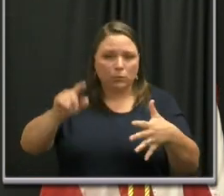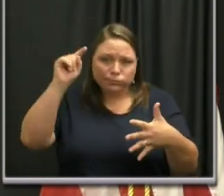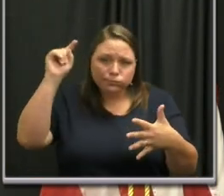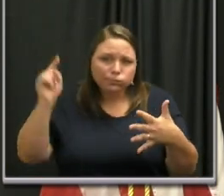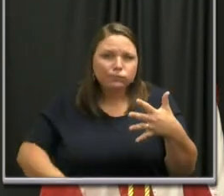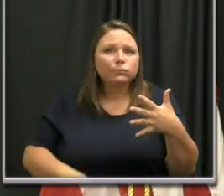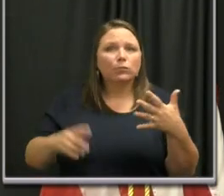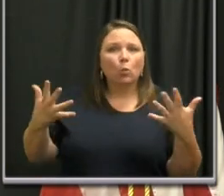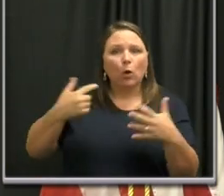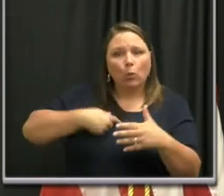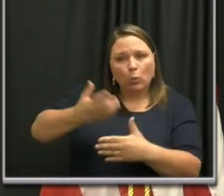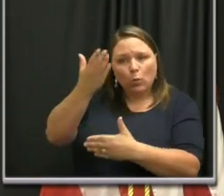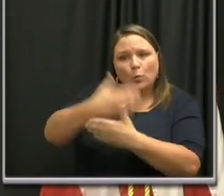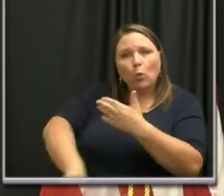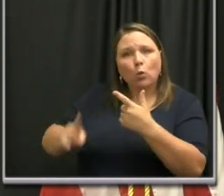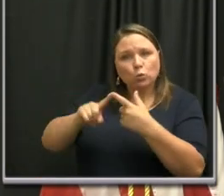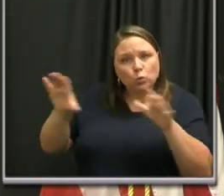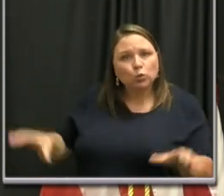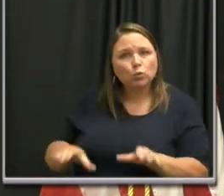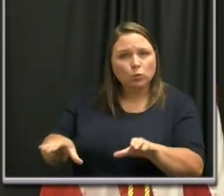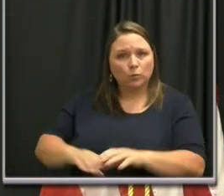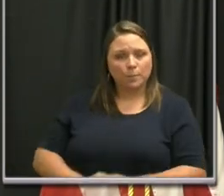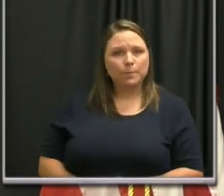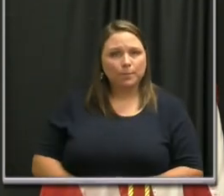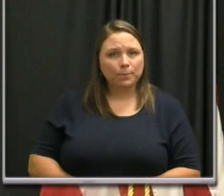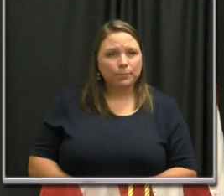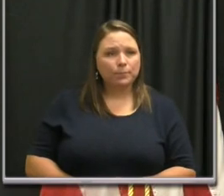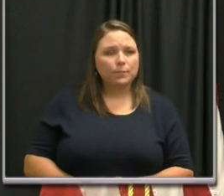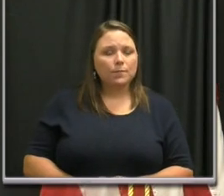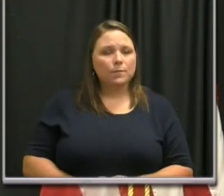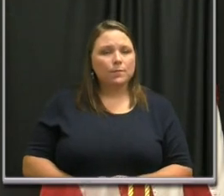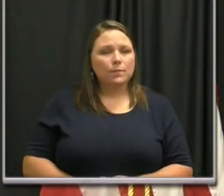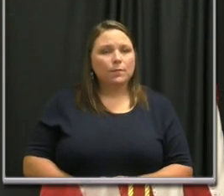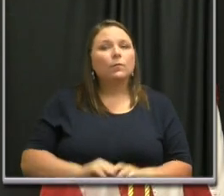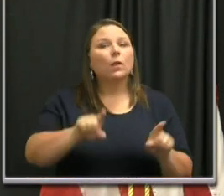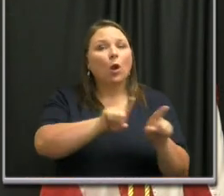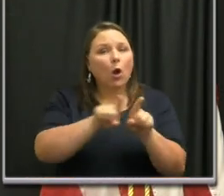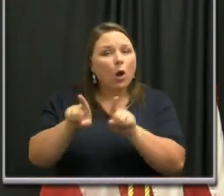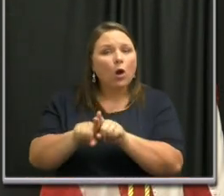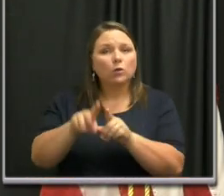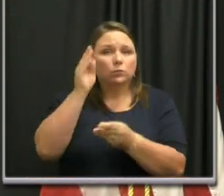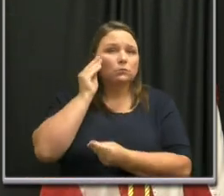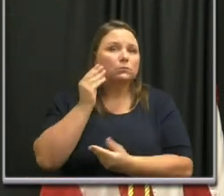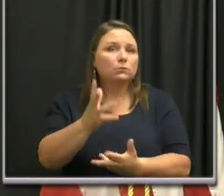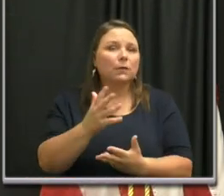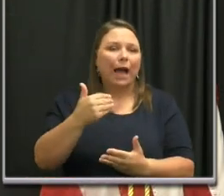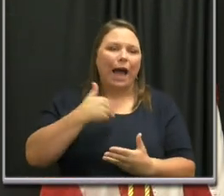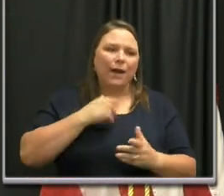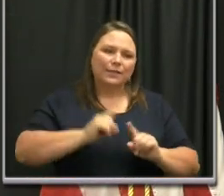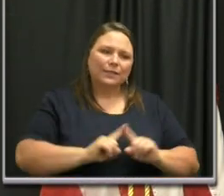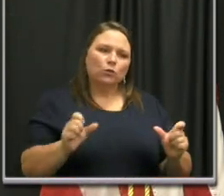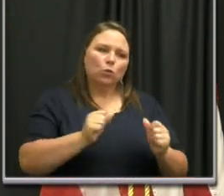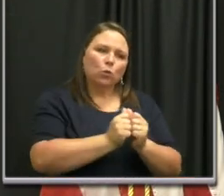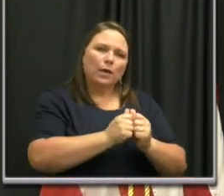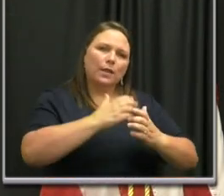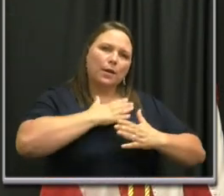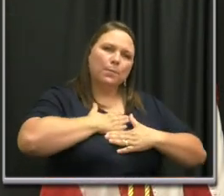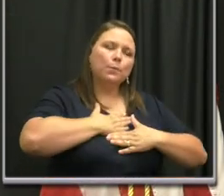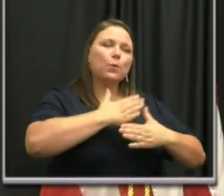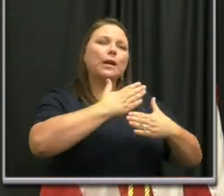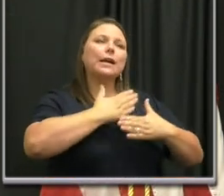birthed here on earth to do. I also want to share that there's a difference in breathing